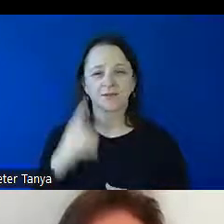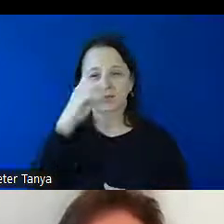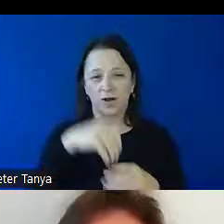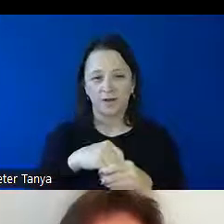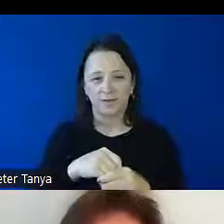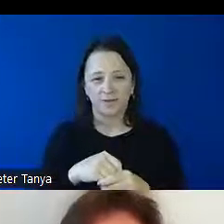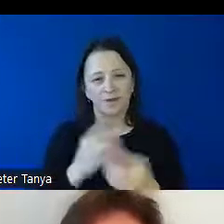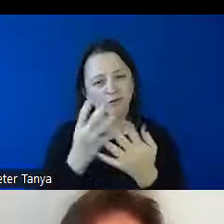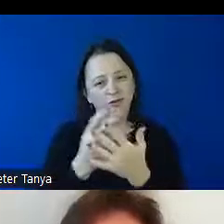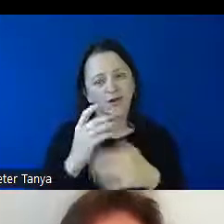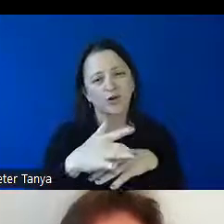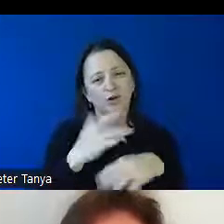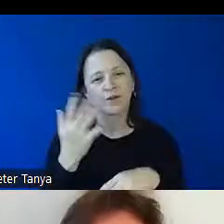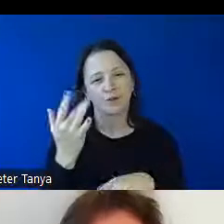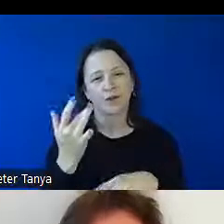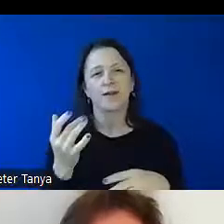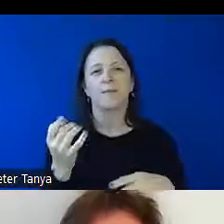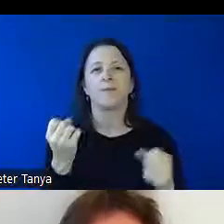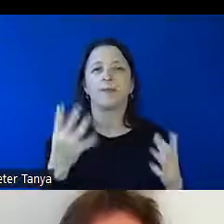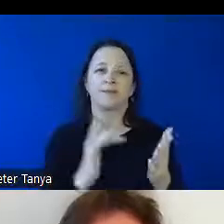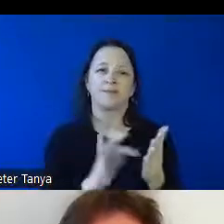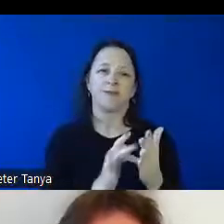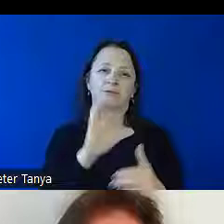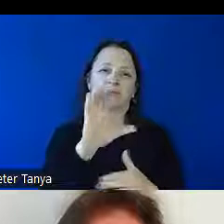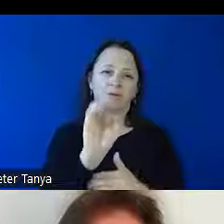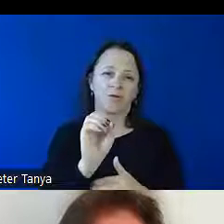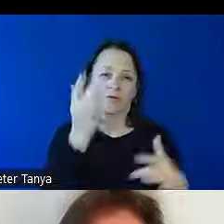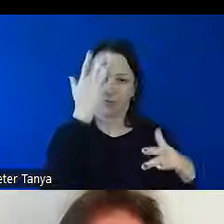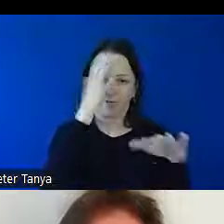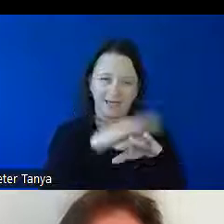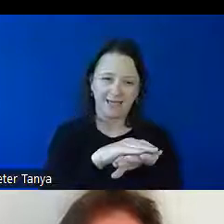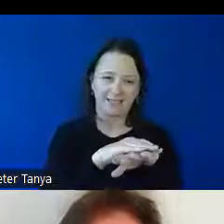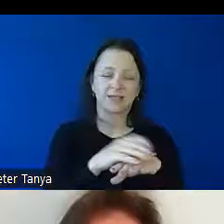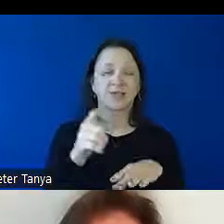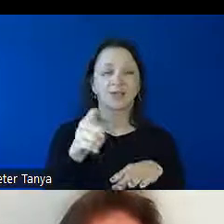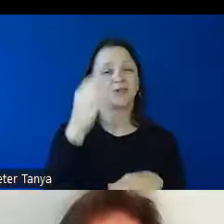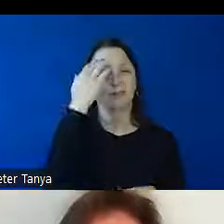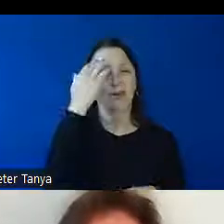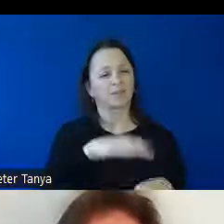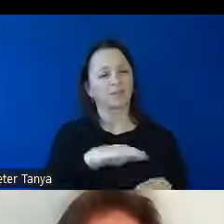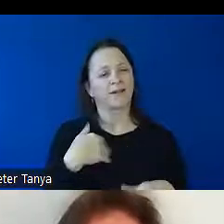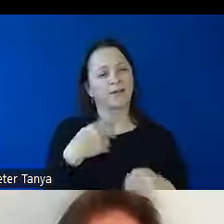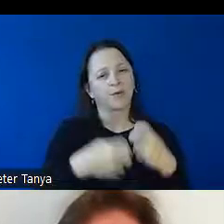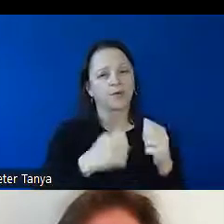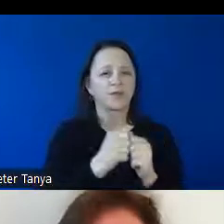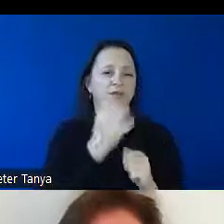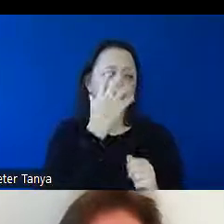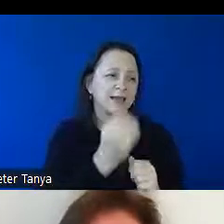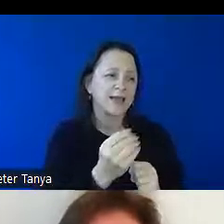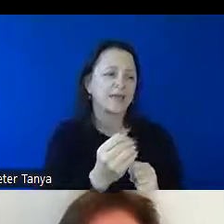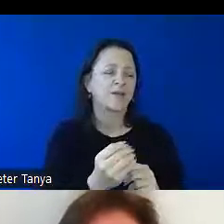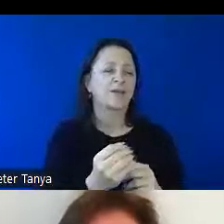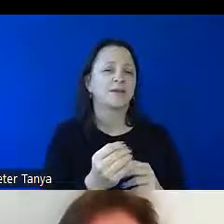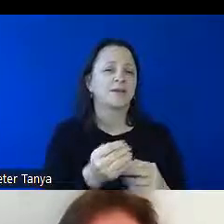that there are lots of medical comorbidities. For many of you participating, you know that your child had problems with sleep and feeding long